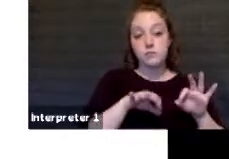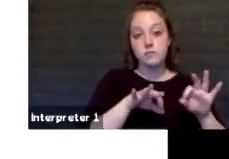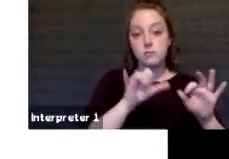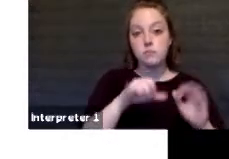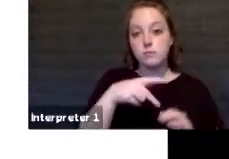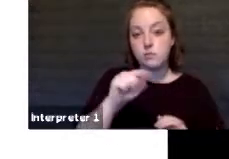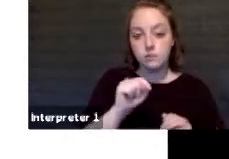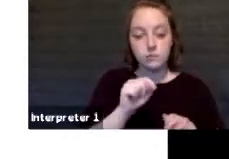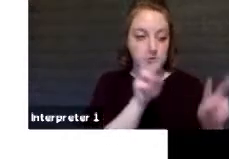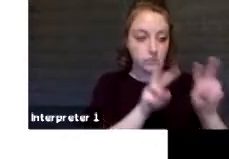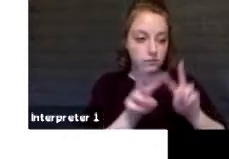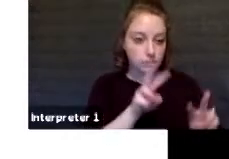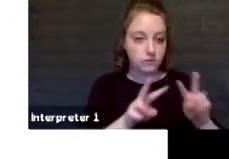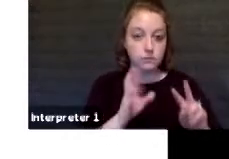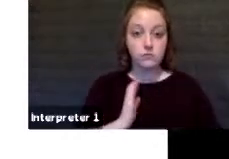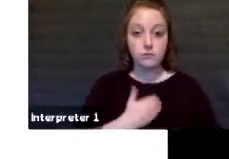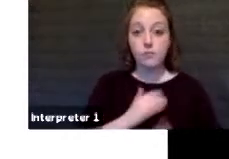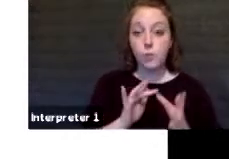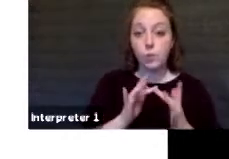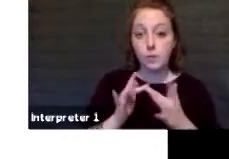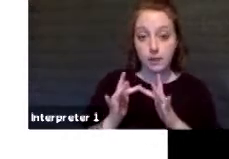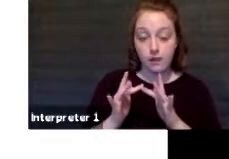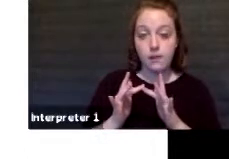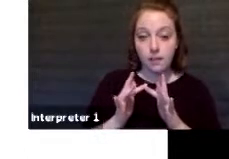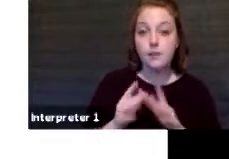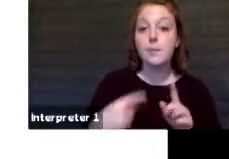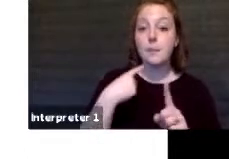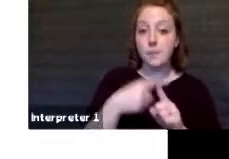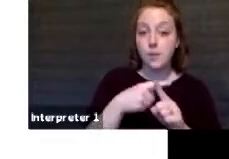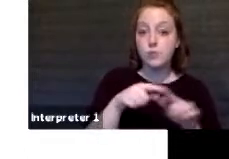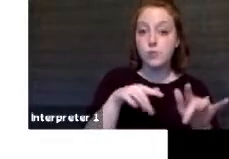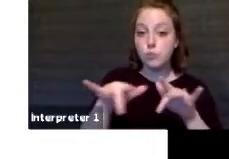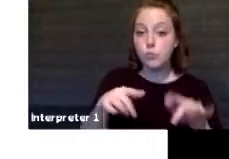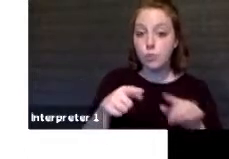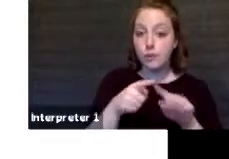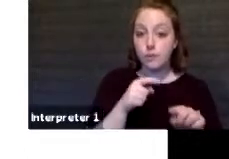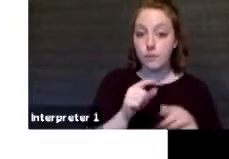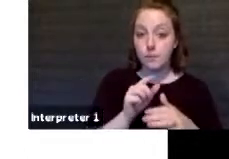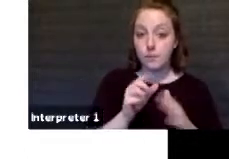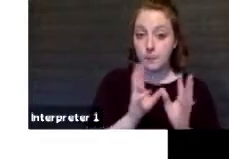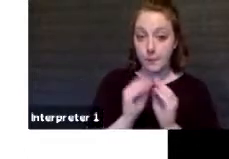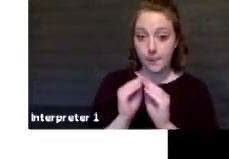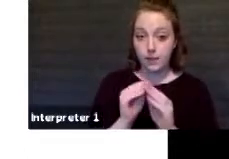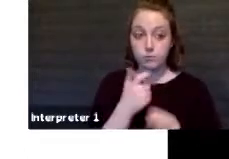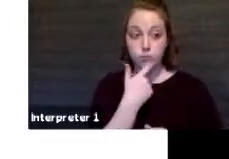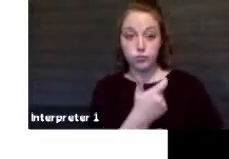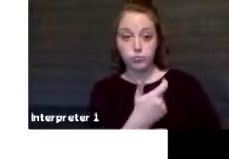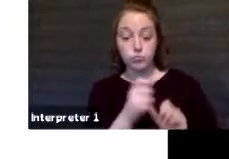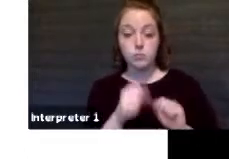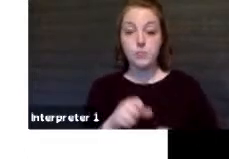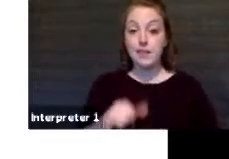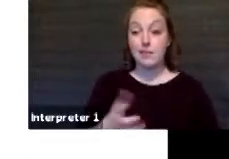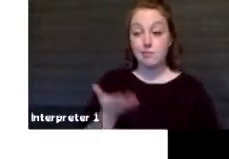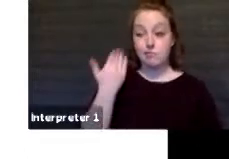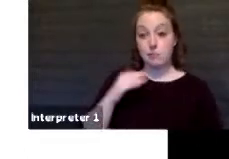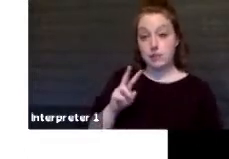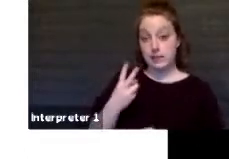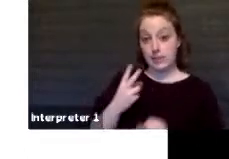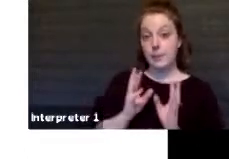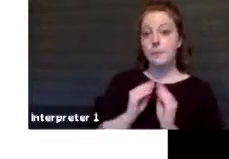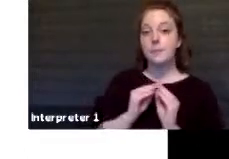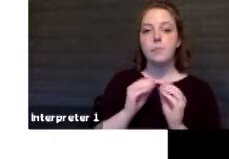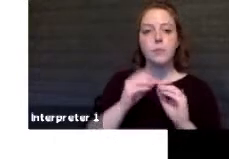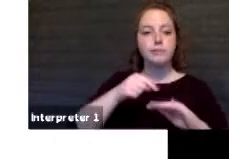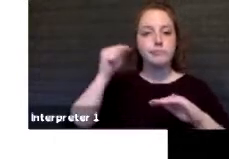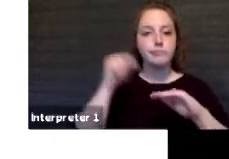on our website, including recordings of the meetings. And if you go back to that second meeting, you can find a much deeper conversation